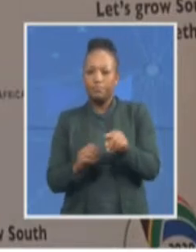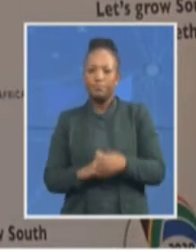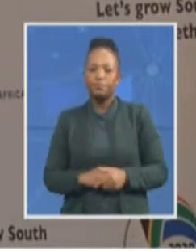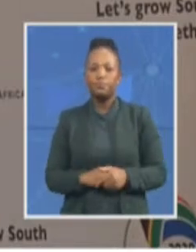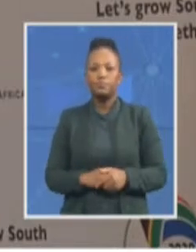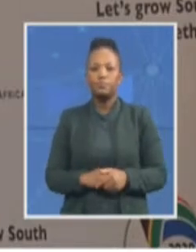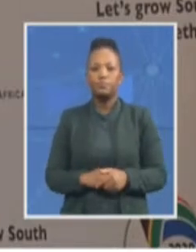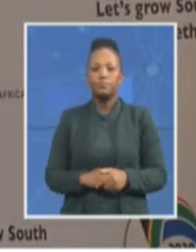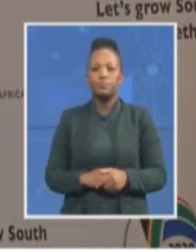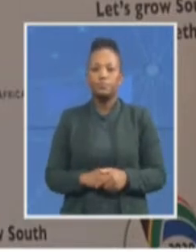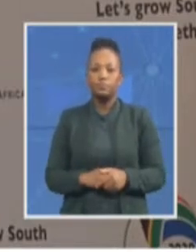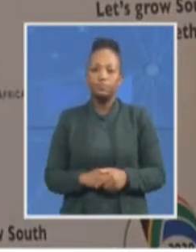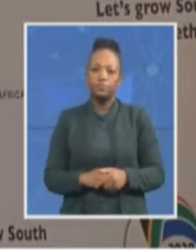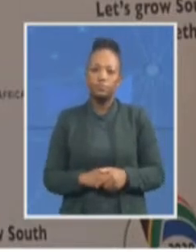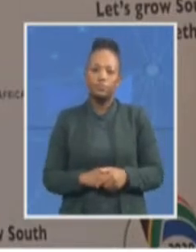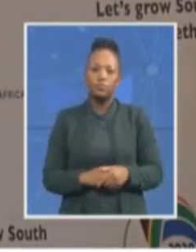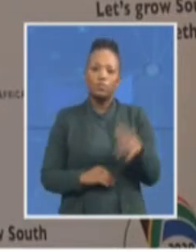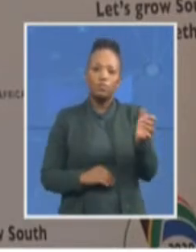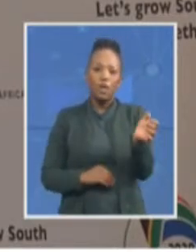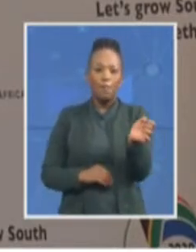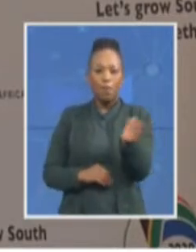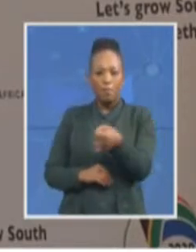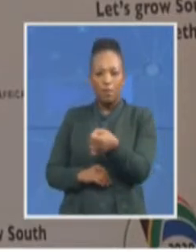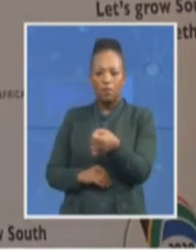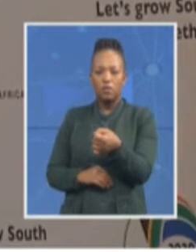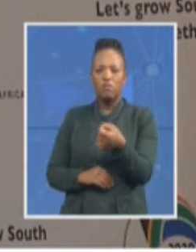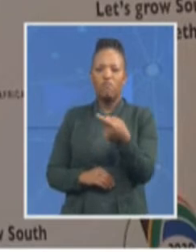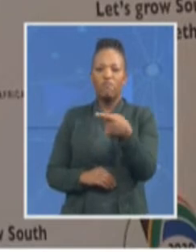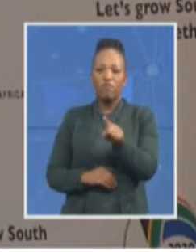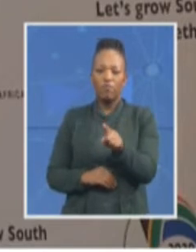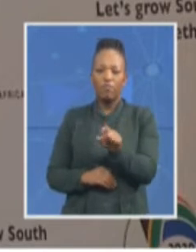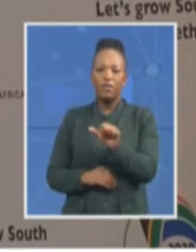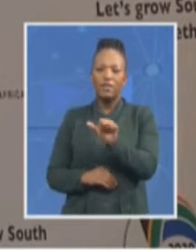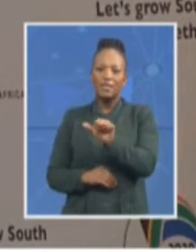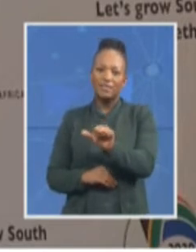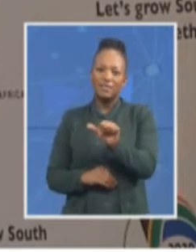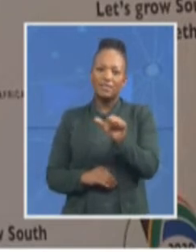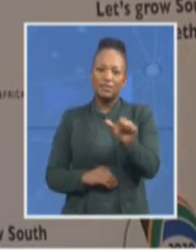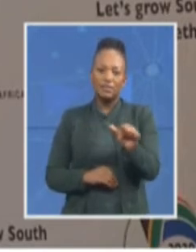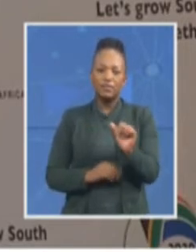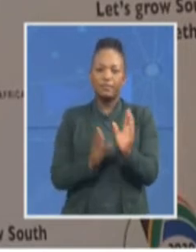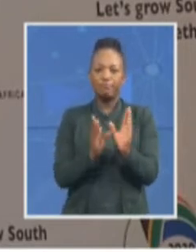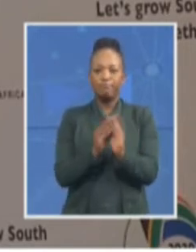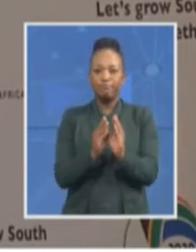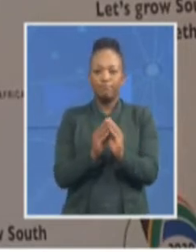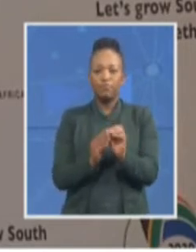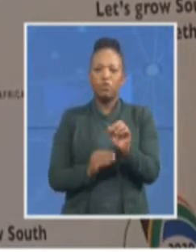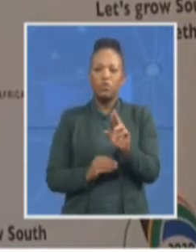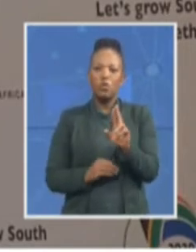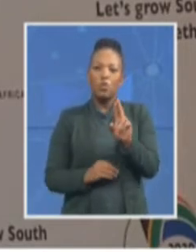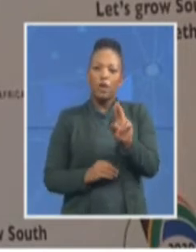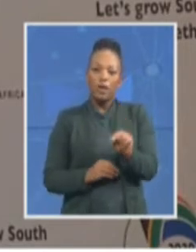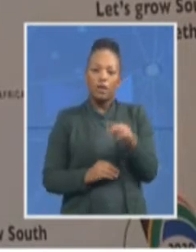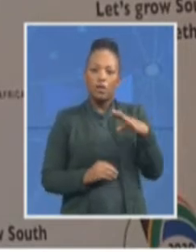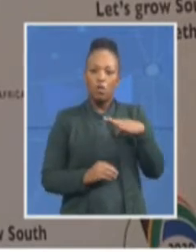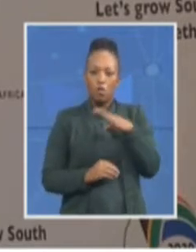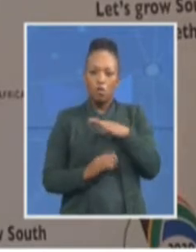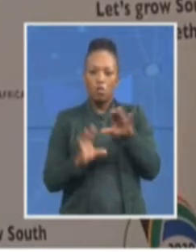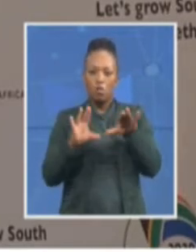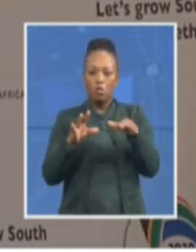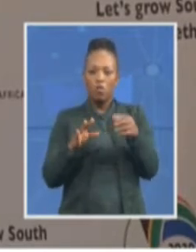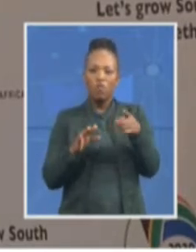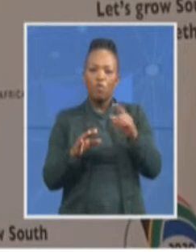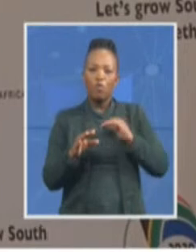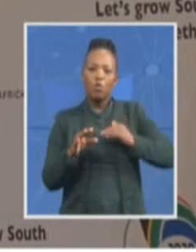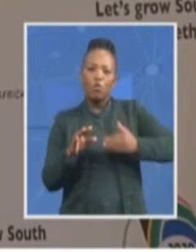chairpersonship of the 66th session of the United Nations Commission on the Status of Women to be held from Monday,